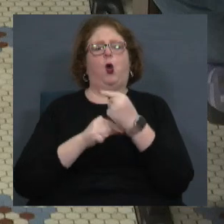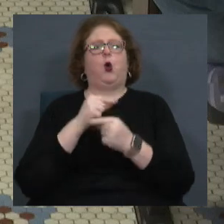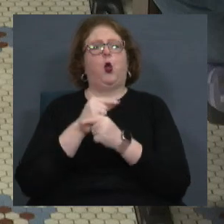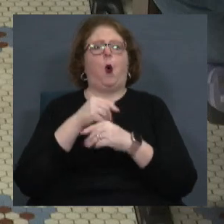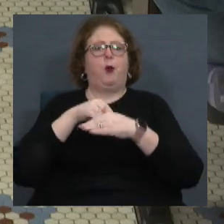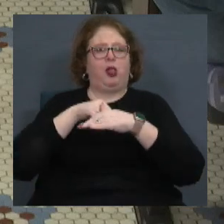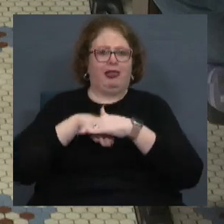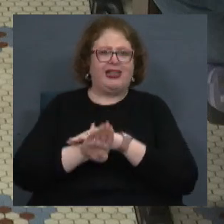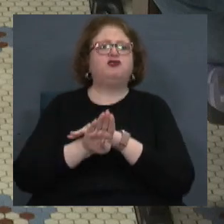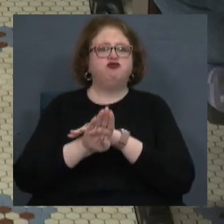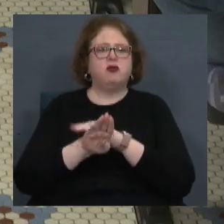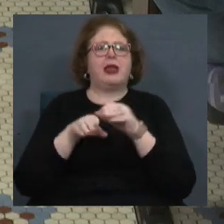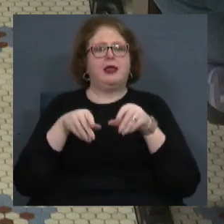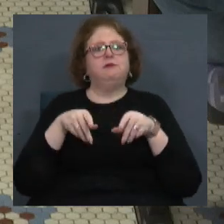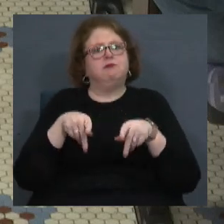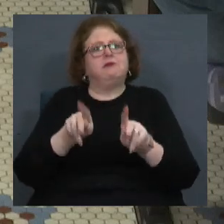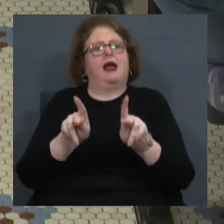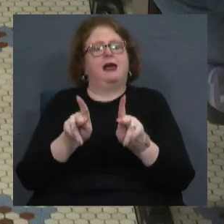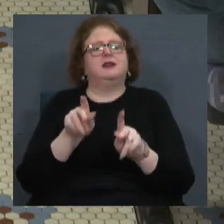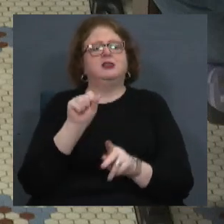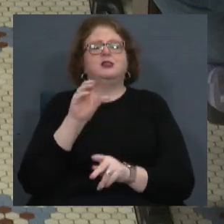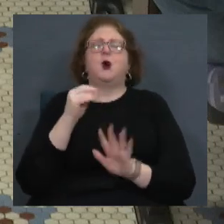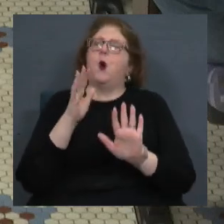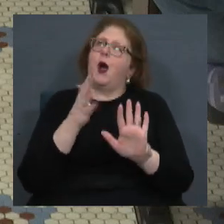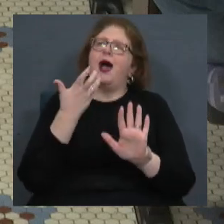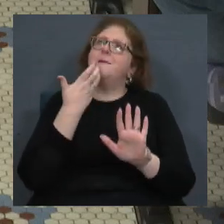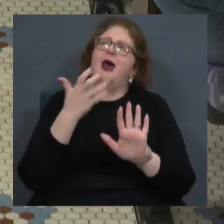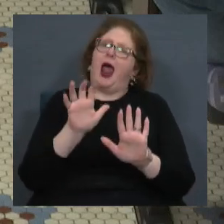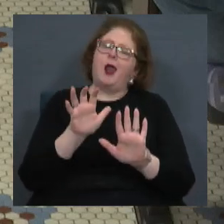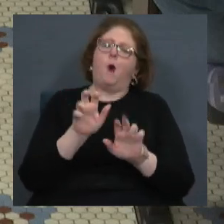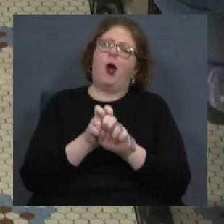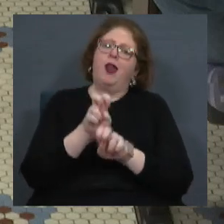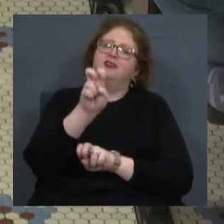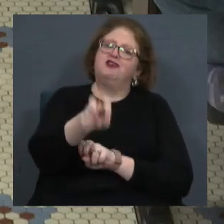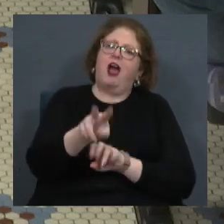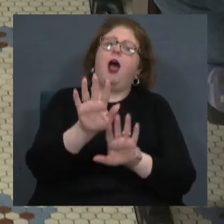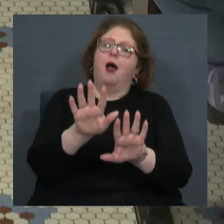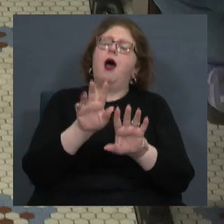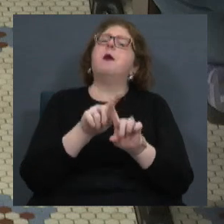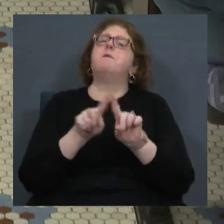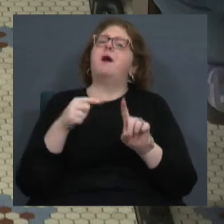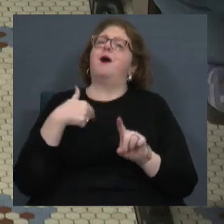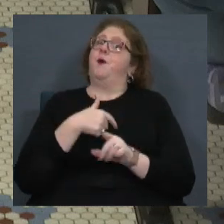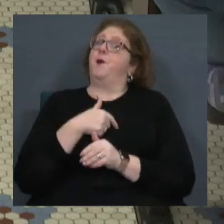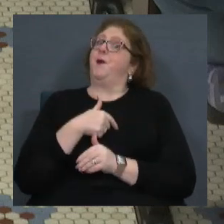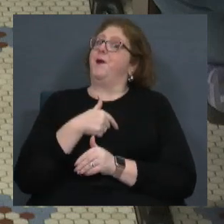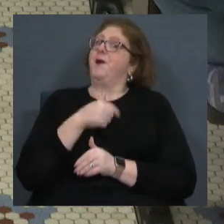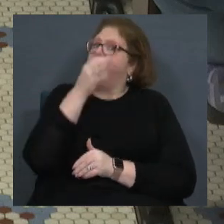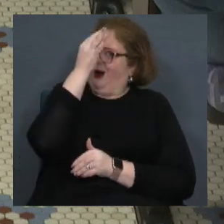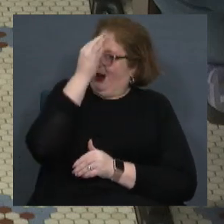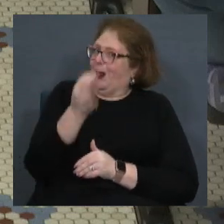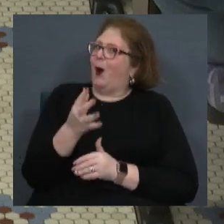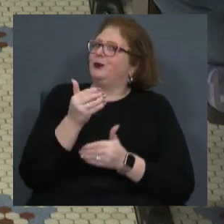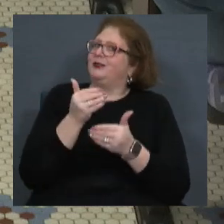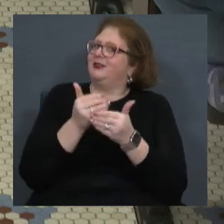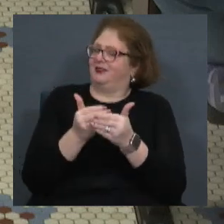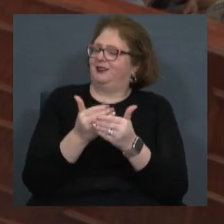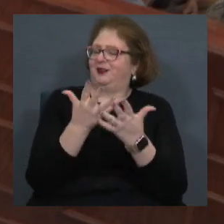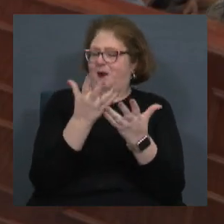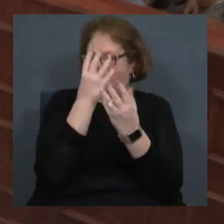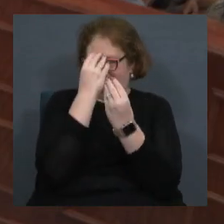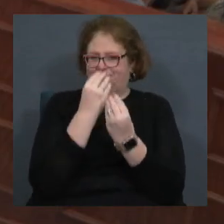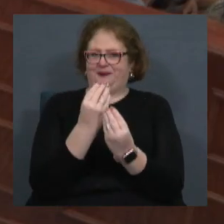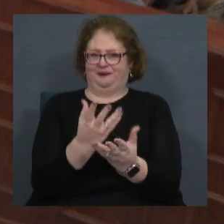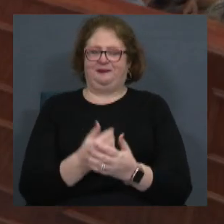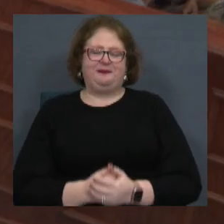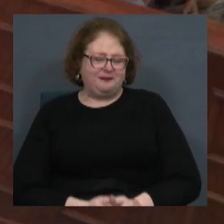the cart before the horse, but we're close. So just to share that information, I think. Well, thank you so much for